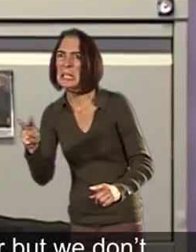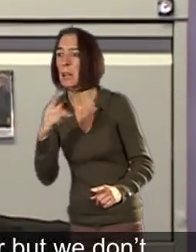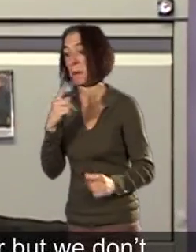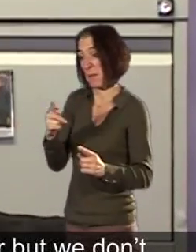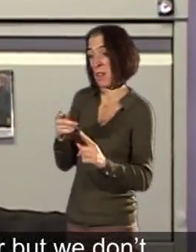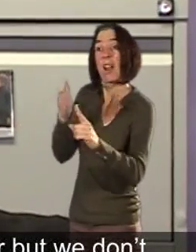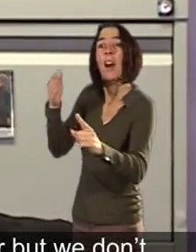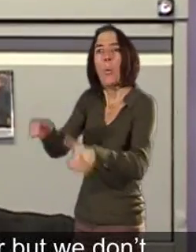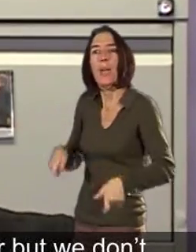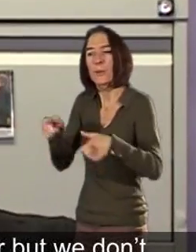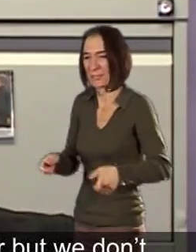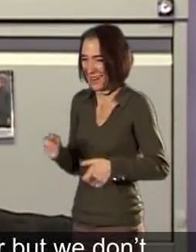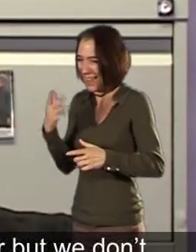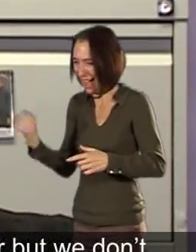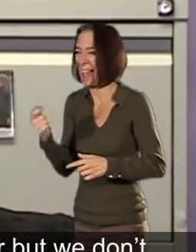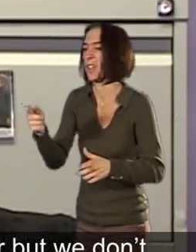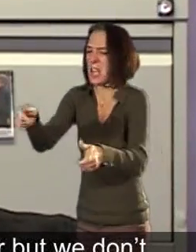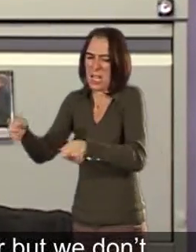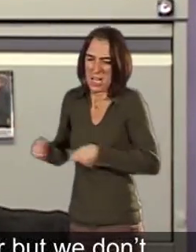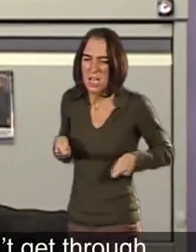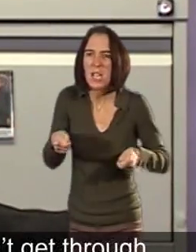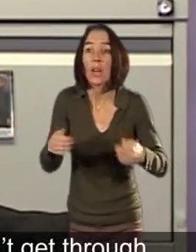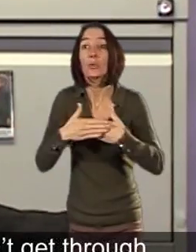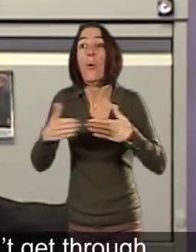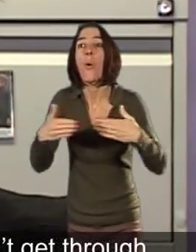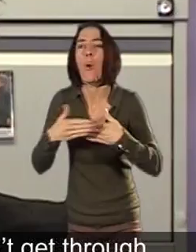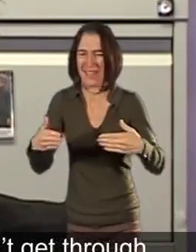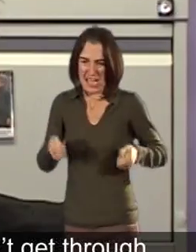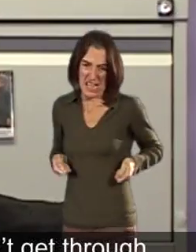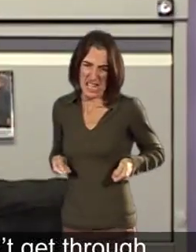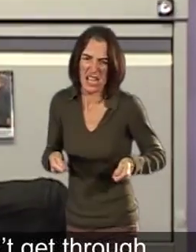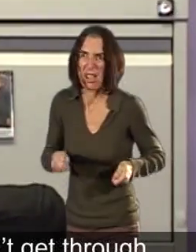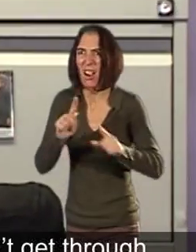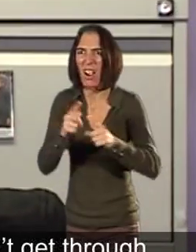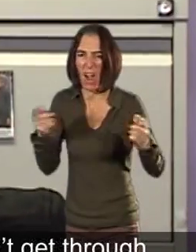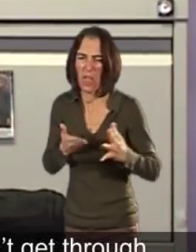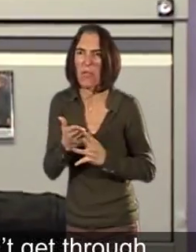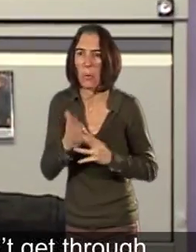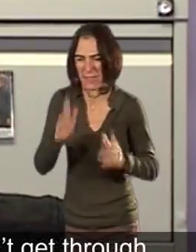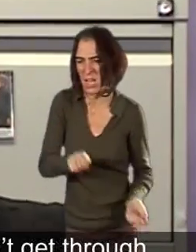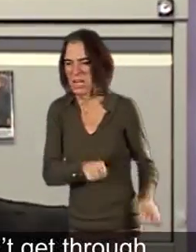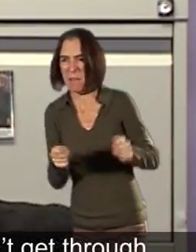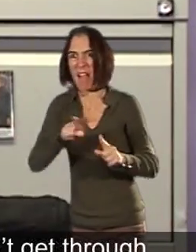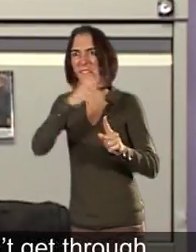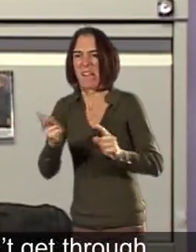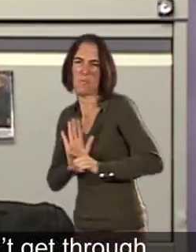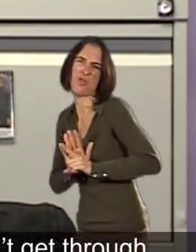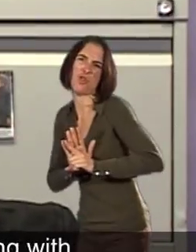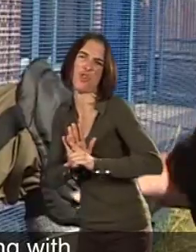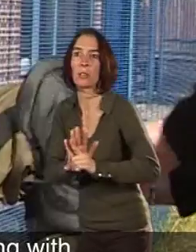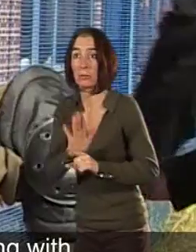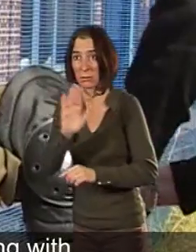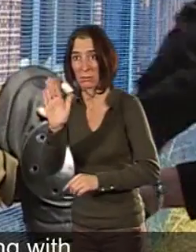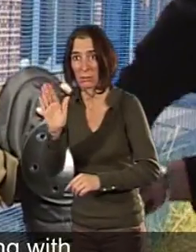in a wheelchair, but we don't, with somebody in a wheelchair, take them to the classroom and say, oh, you can't get through the door, we'll tip you out and push you